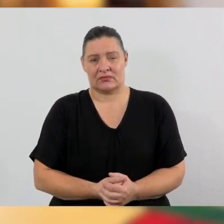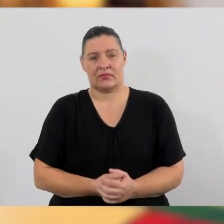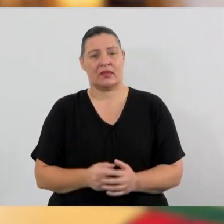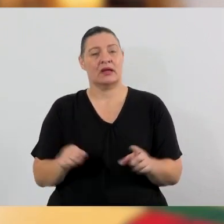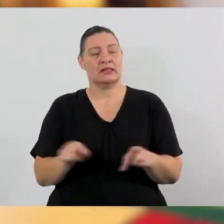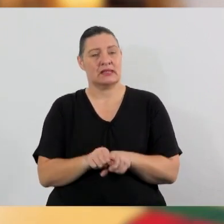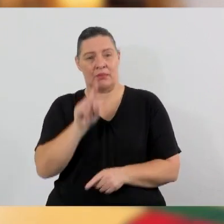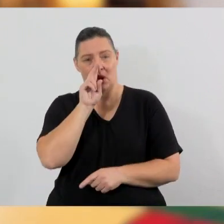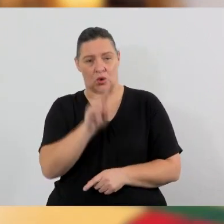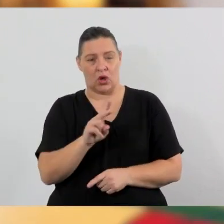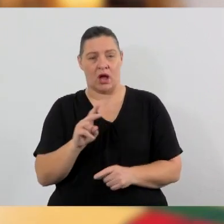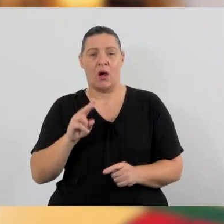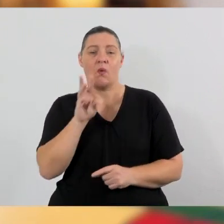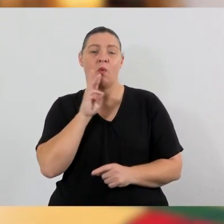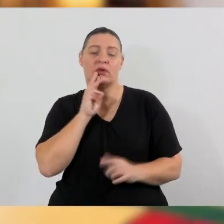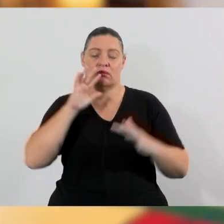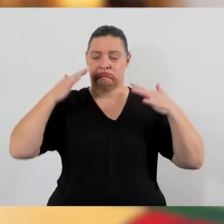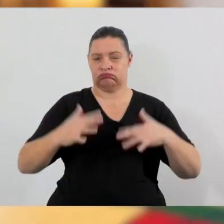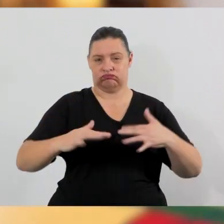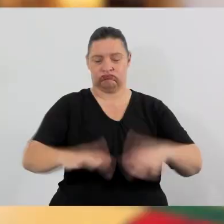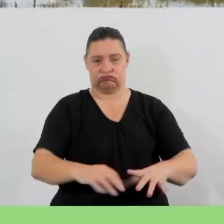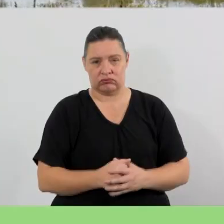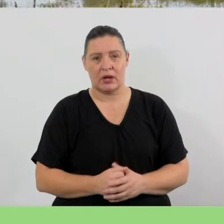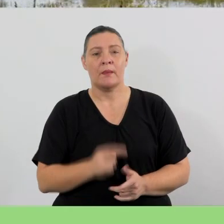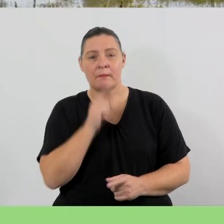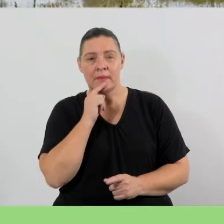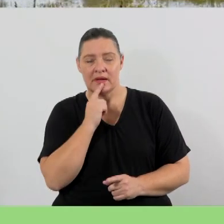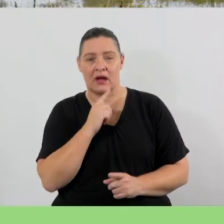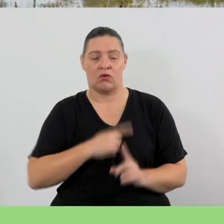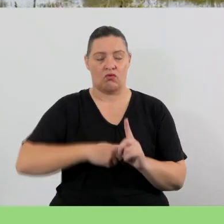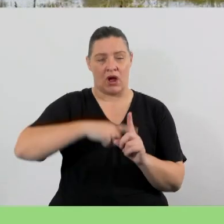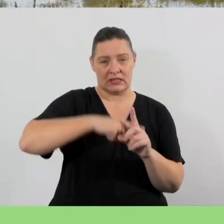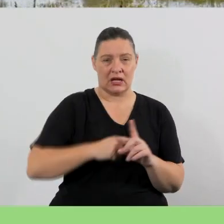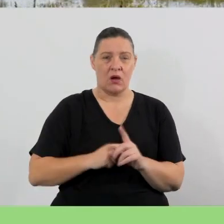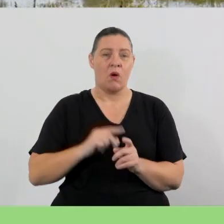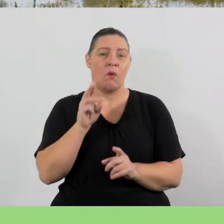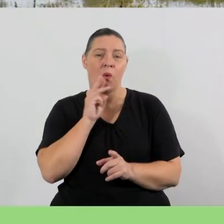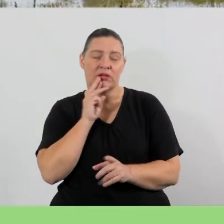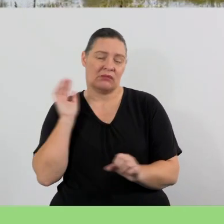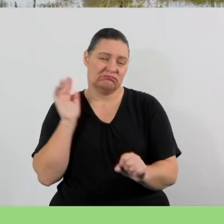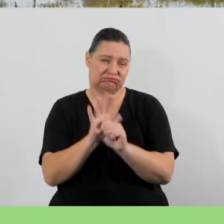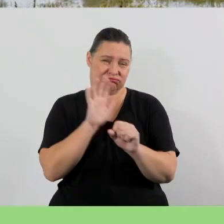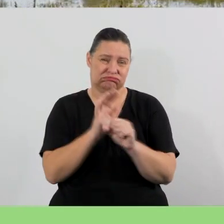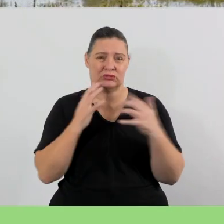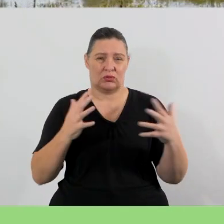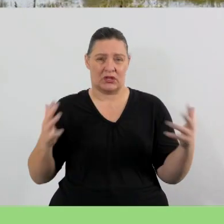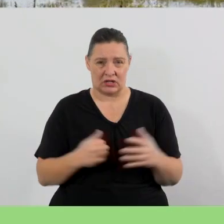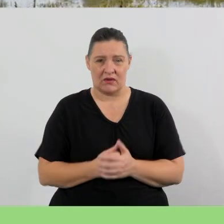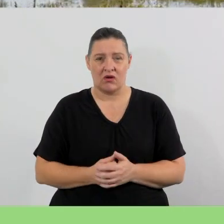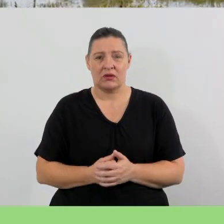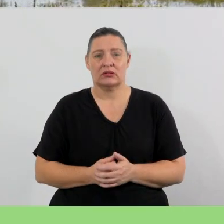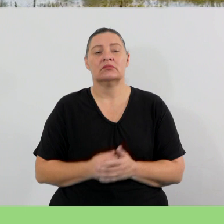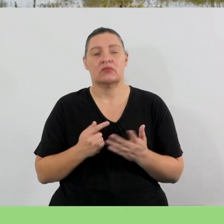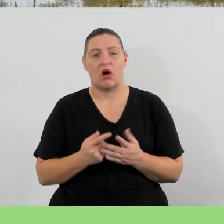Now we are also going to look at floods. So floods refer to the rising and overflowing of water, especially